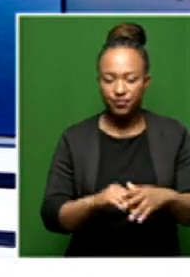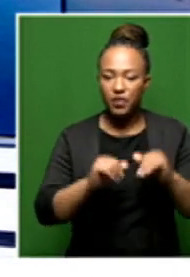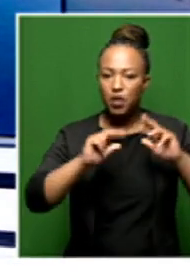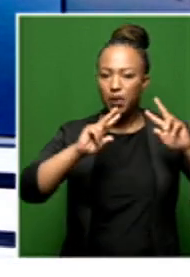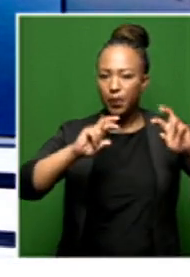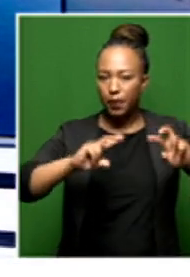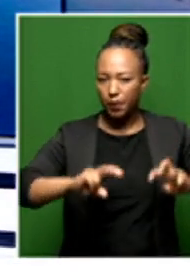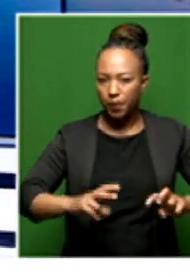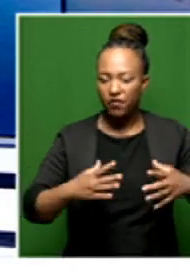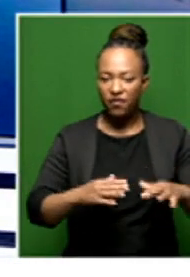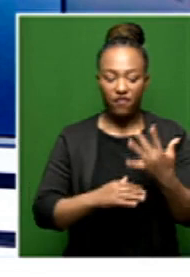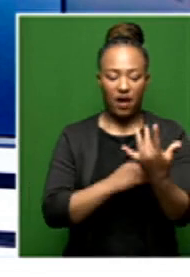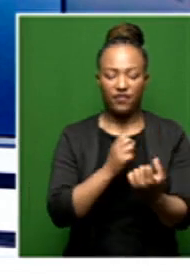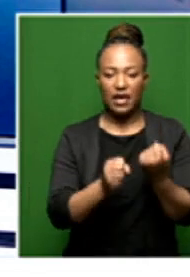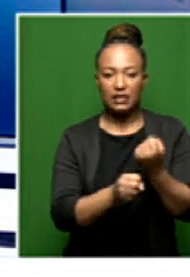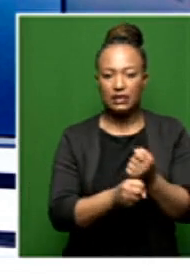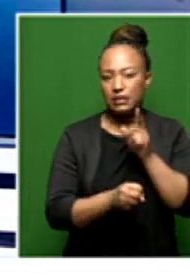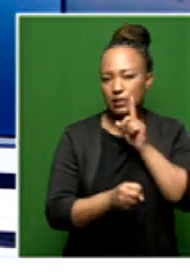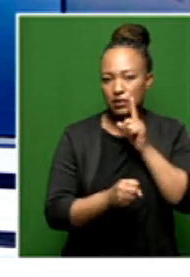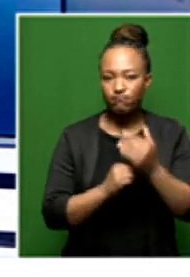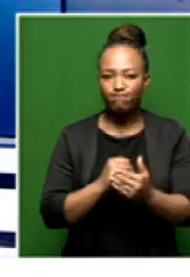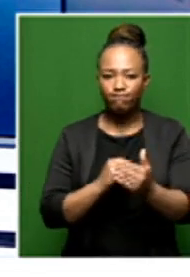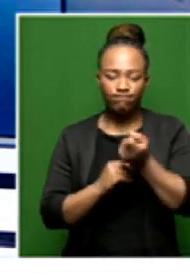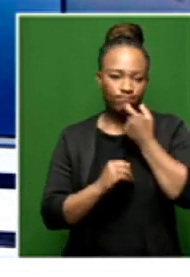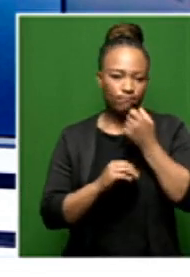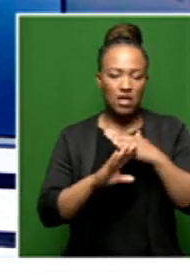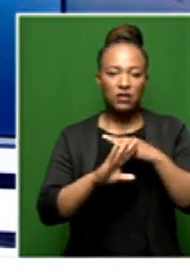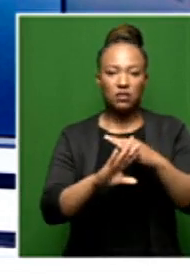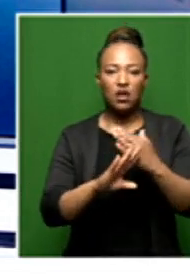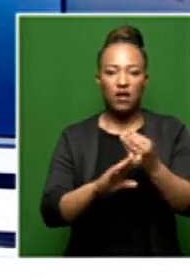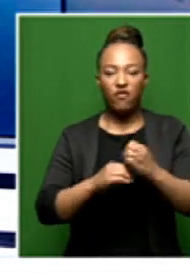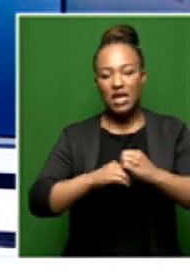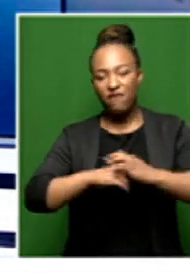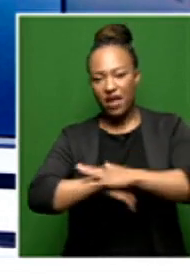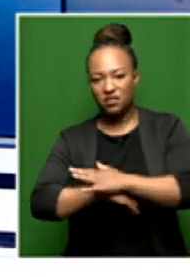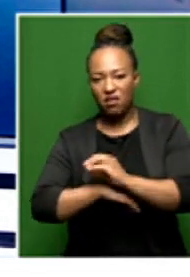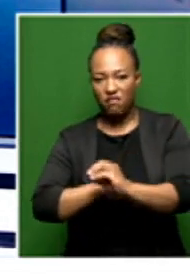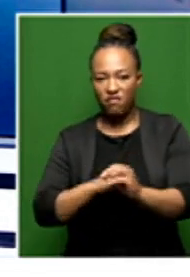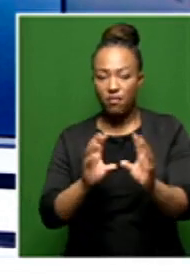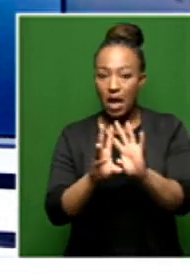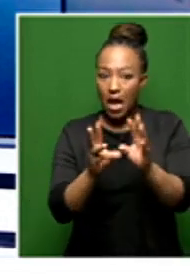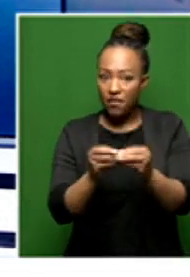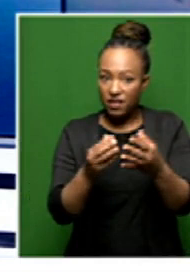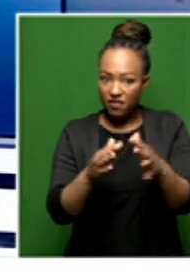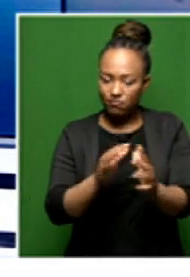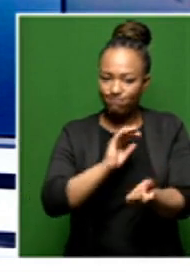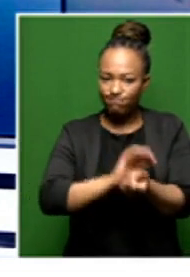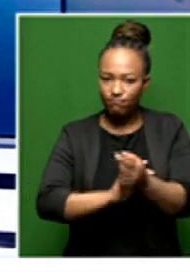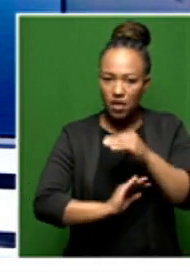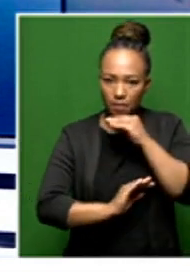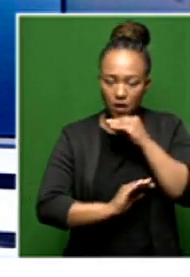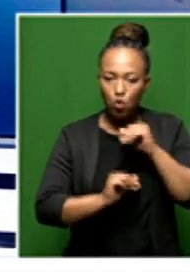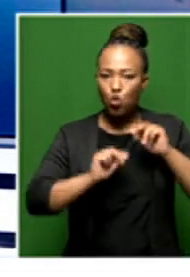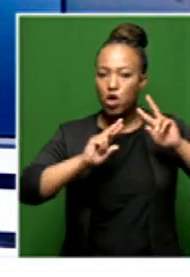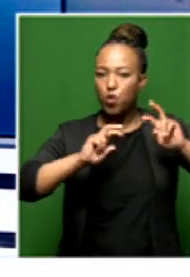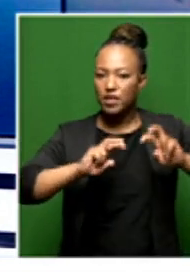also examined the 5-year trend of drug-resistant infections. And to help us unpack what all of this means and the